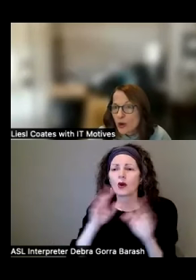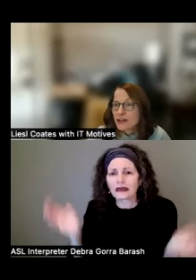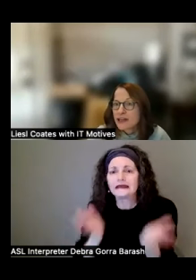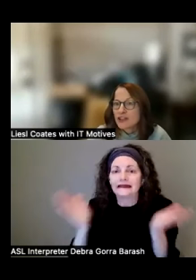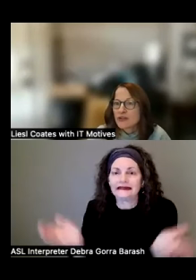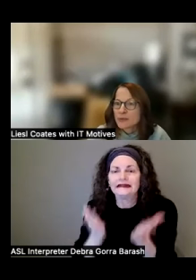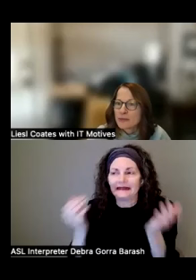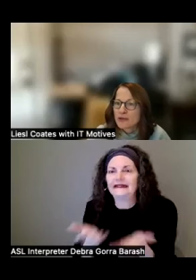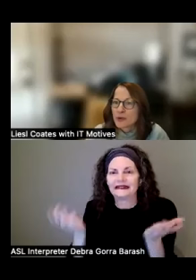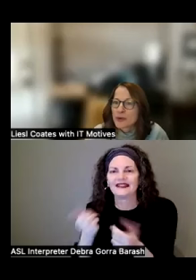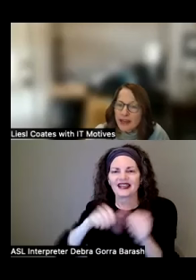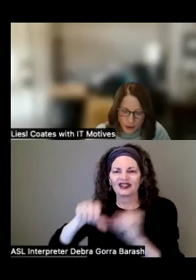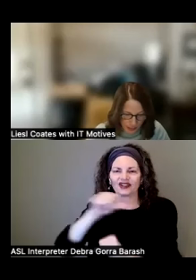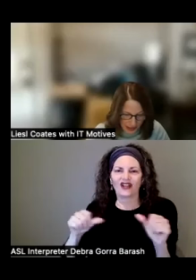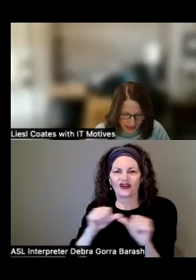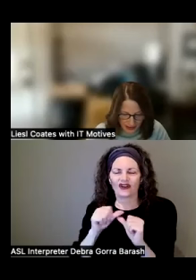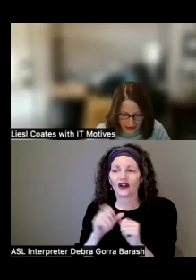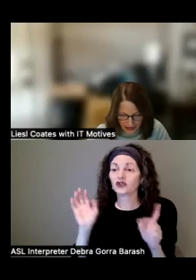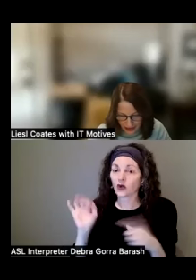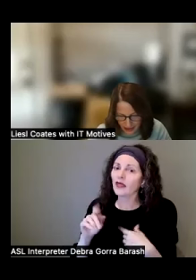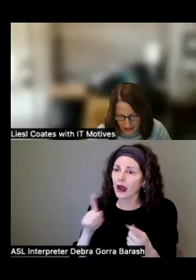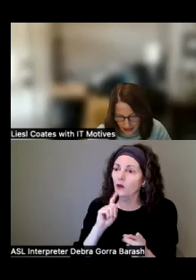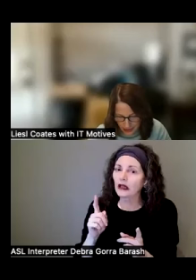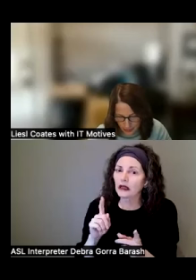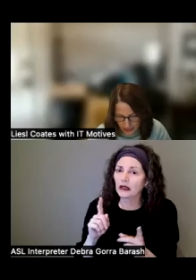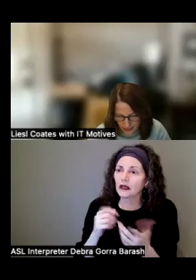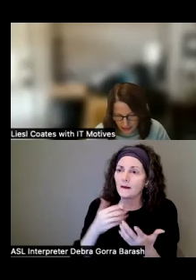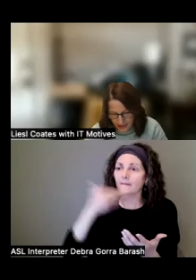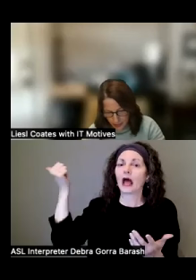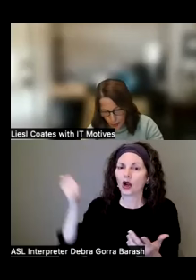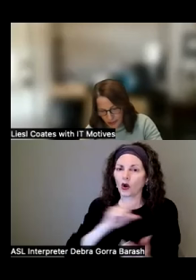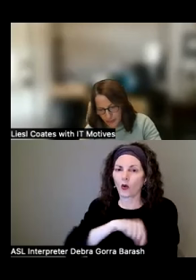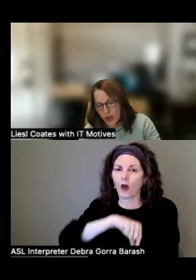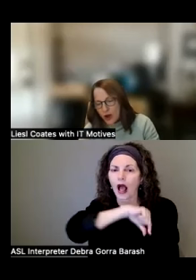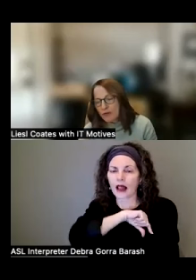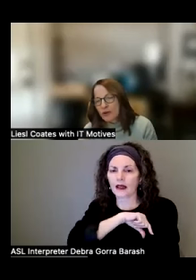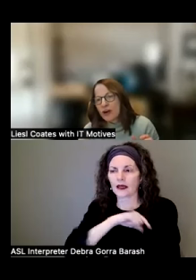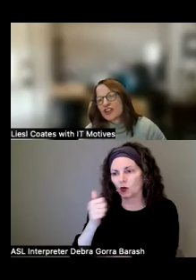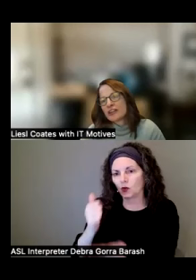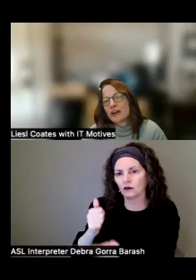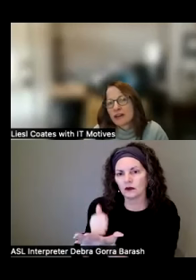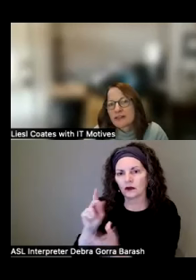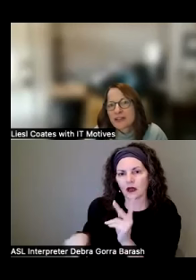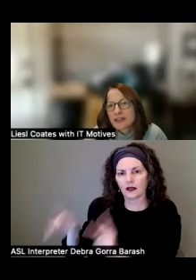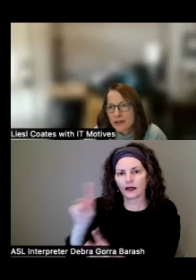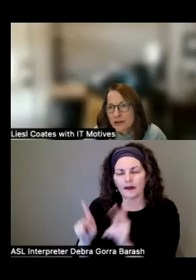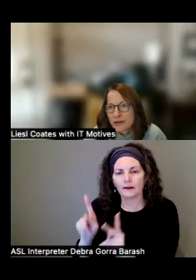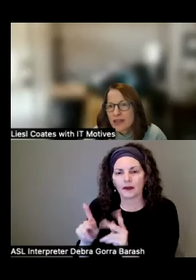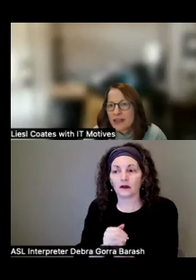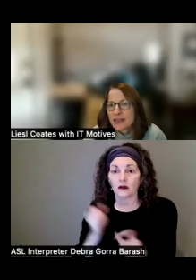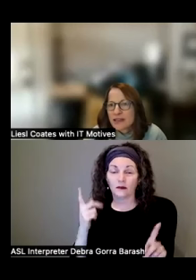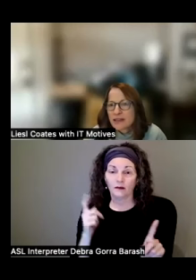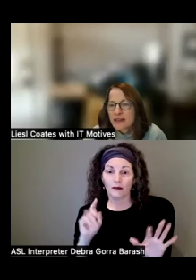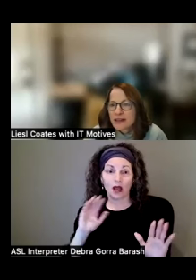high quality to the people that we help because of that kind of a standpoint. Overarching all of this,